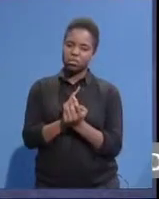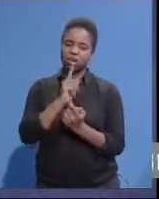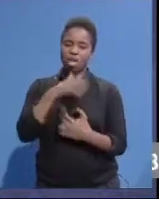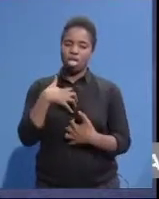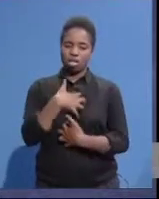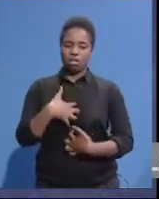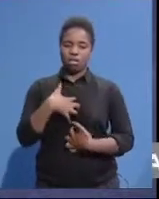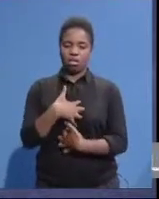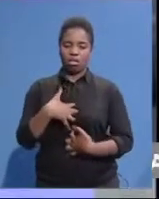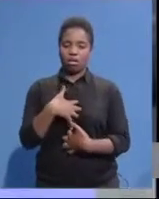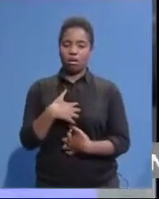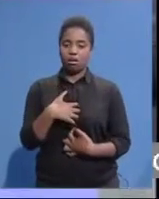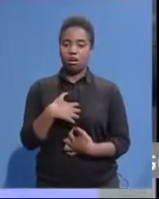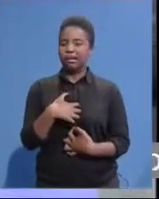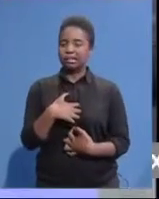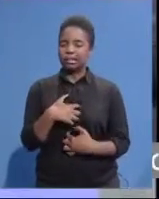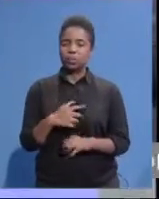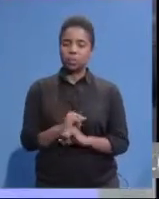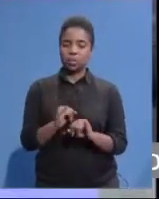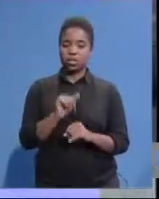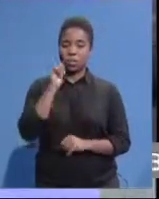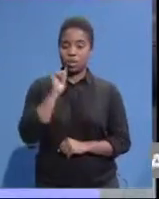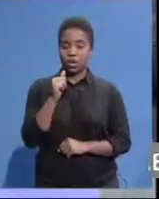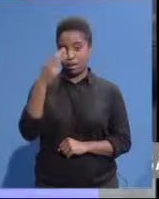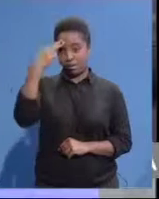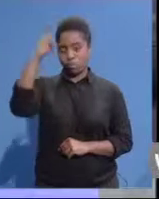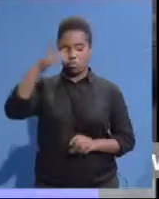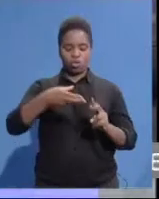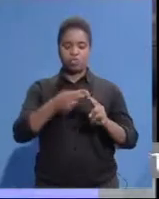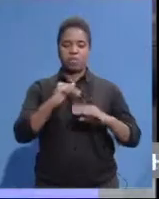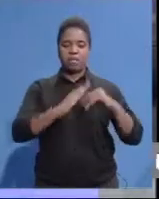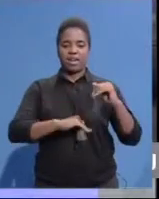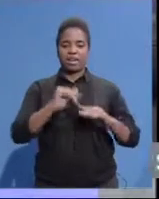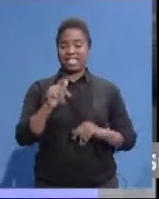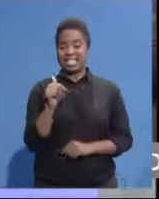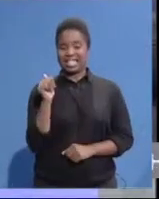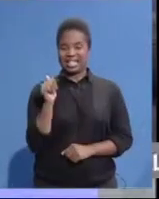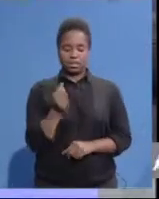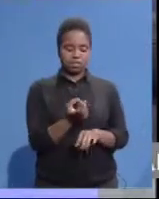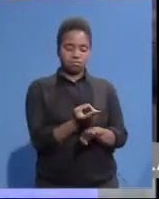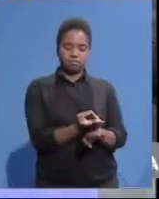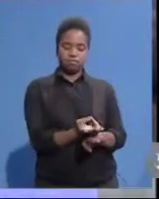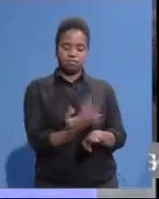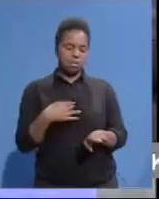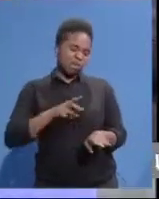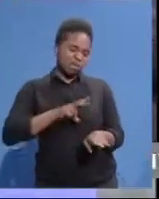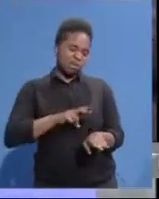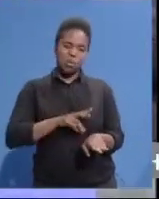think the worst of me yesterday, it was yesterday when I went to view the body lying in